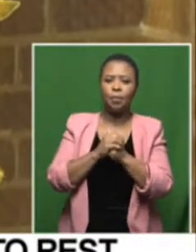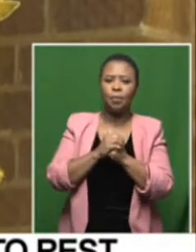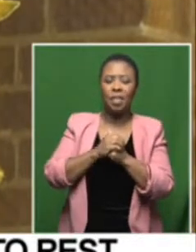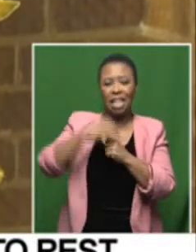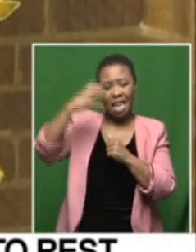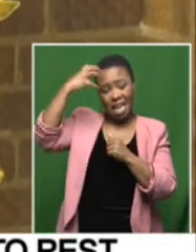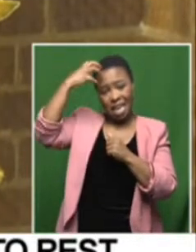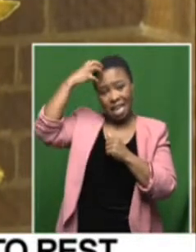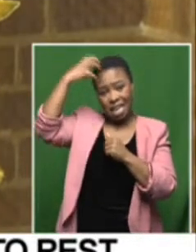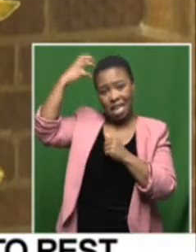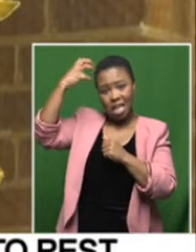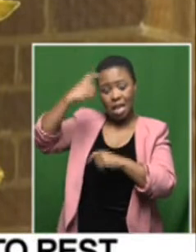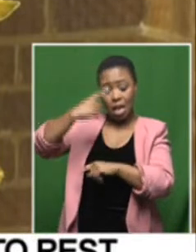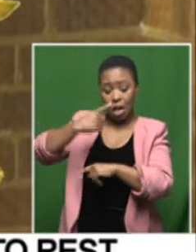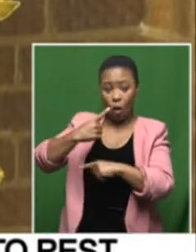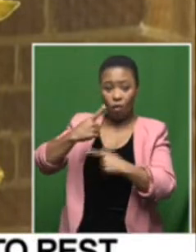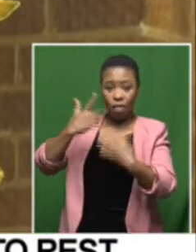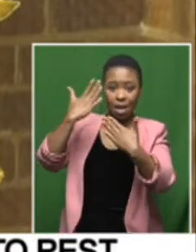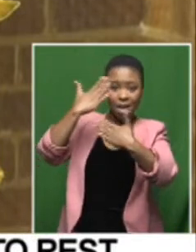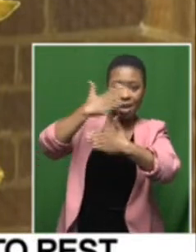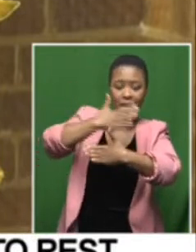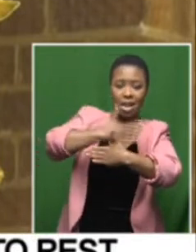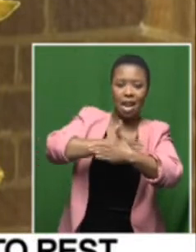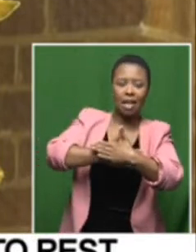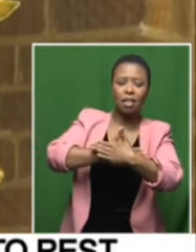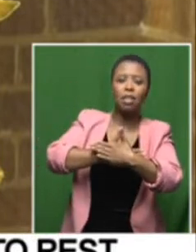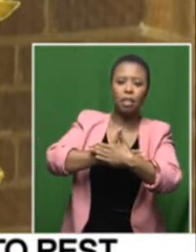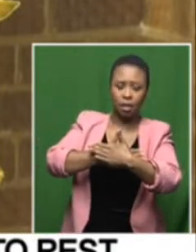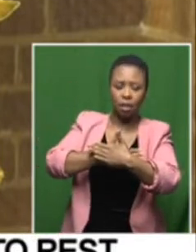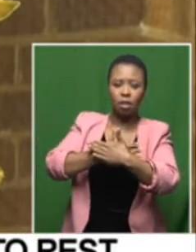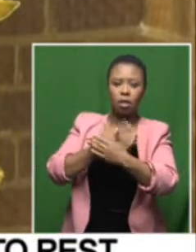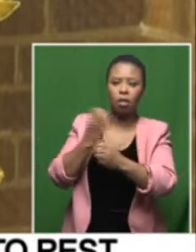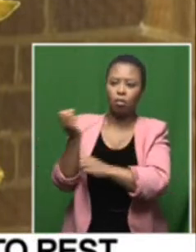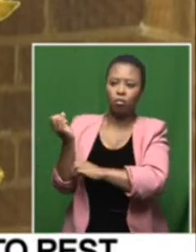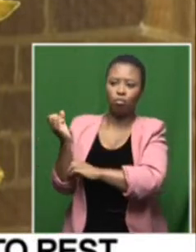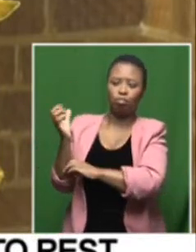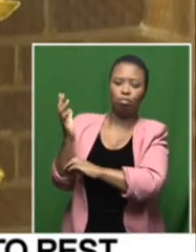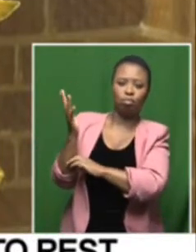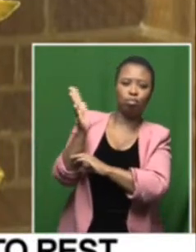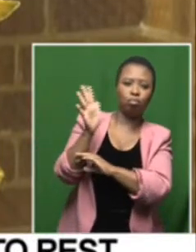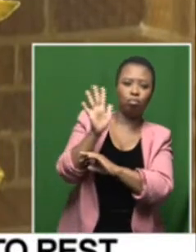of the night, launching across in full sight,